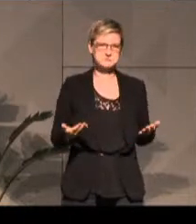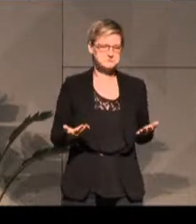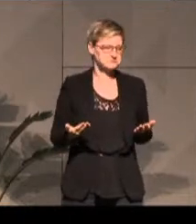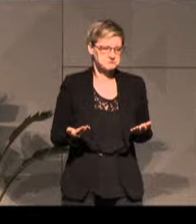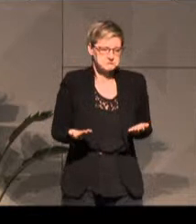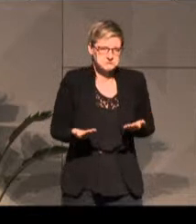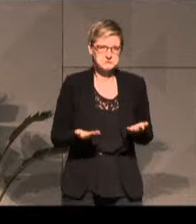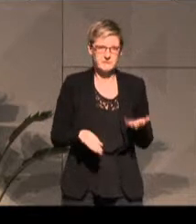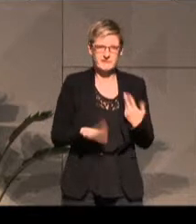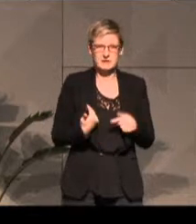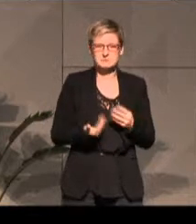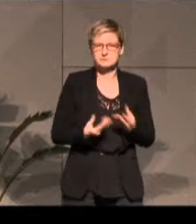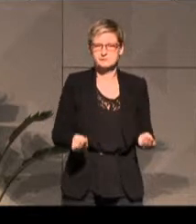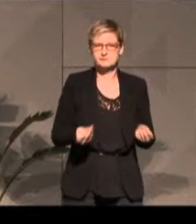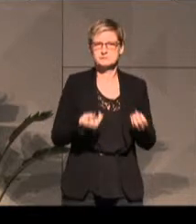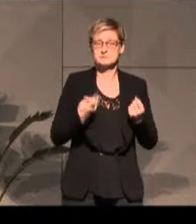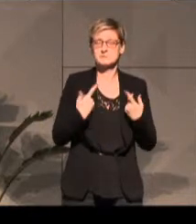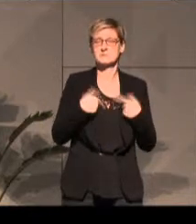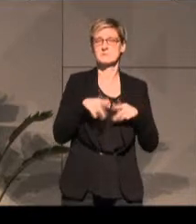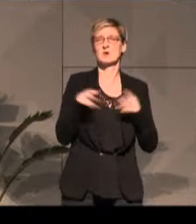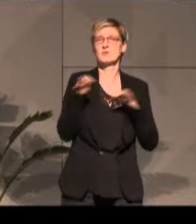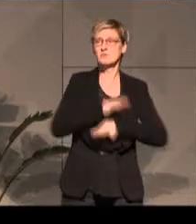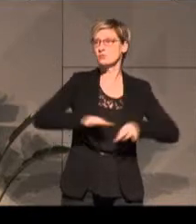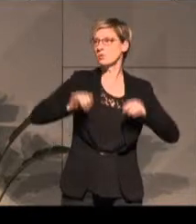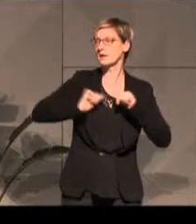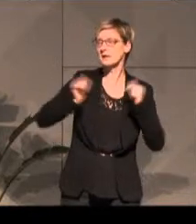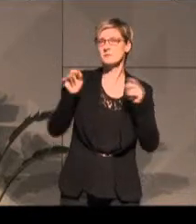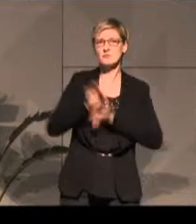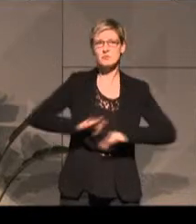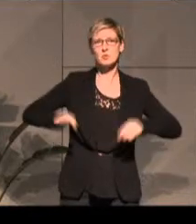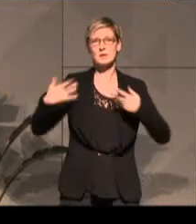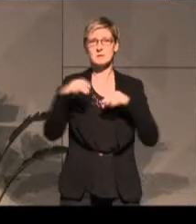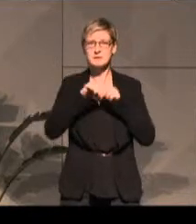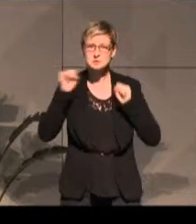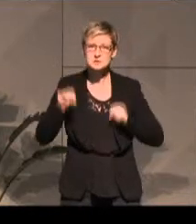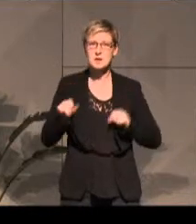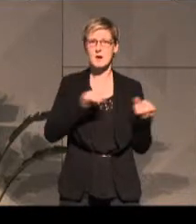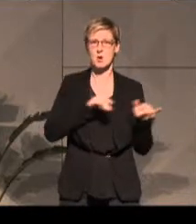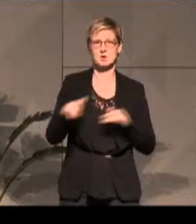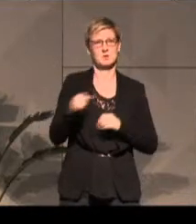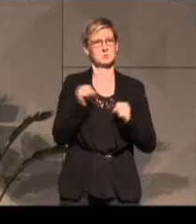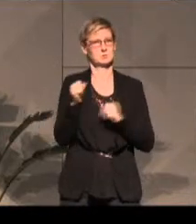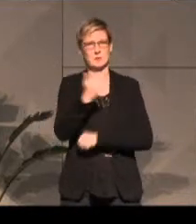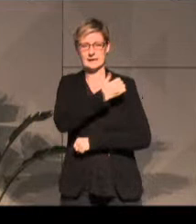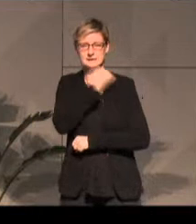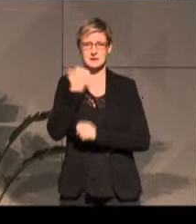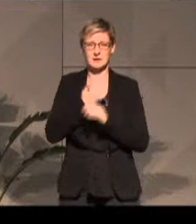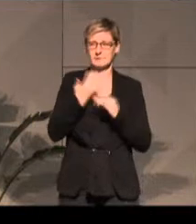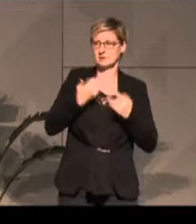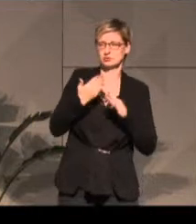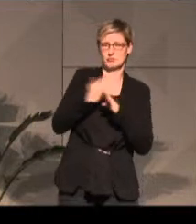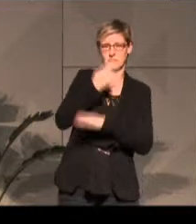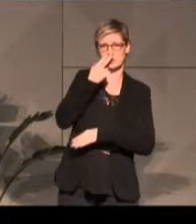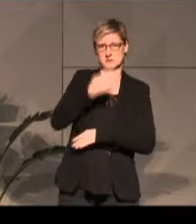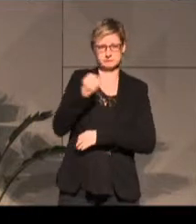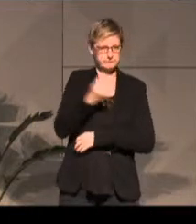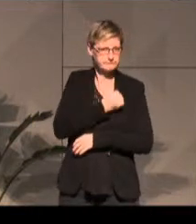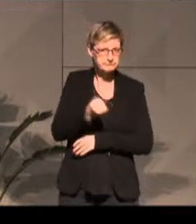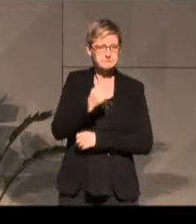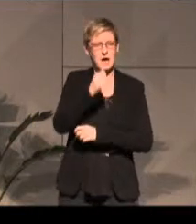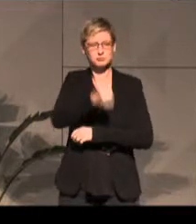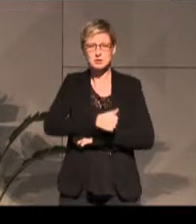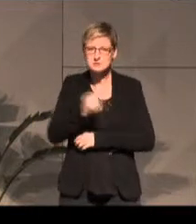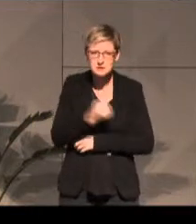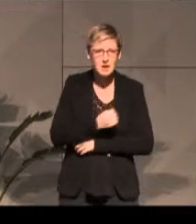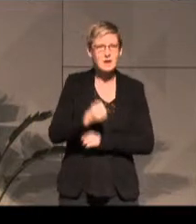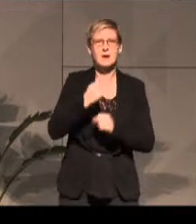for sure now that Arctic ice will disappear in summertime in future, and this will have major impacts on our climate systems that we cannot